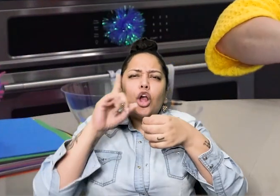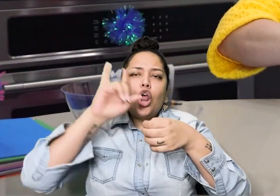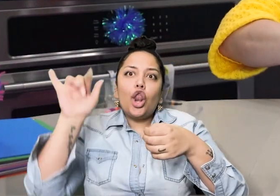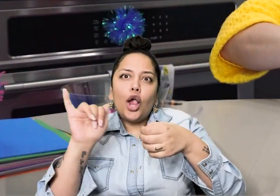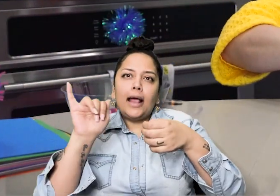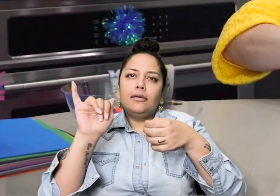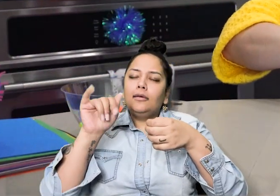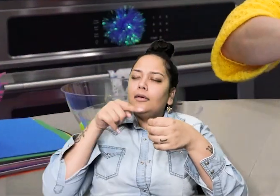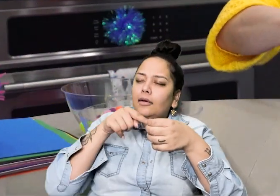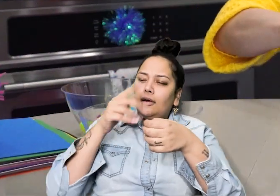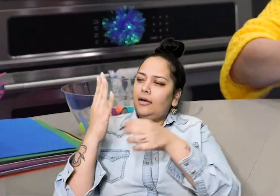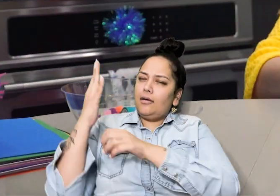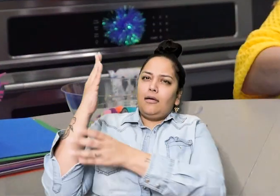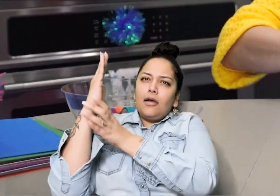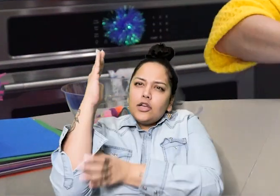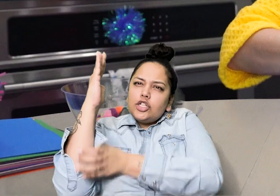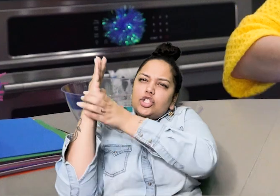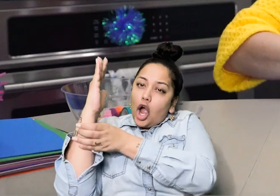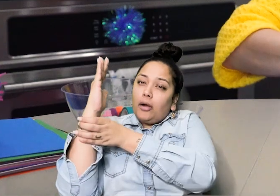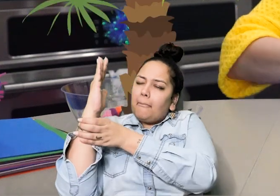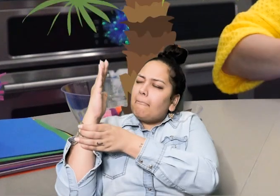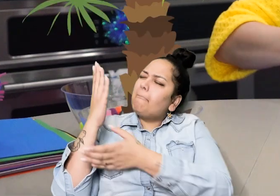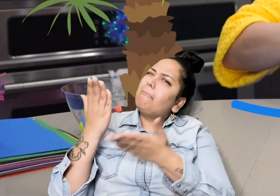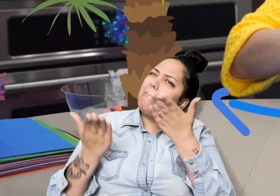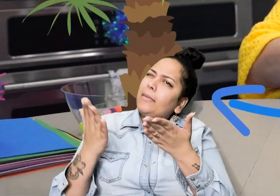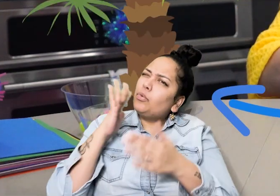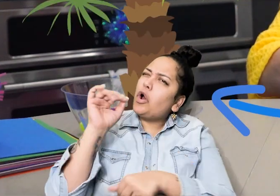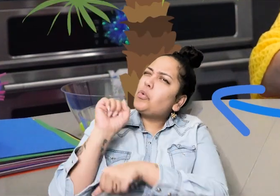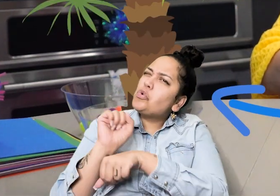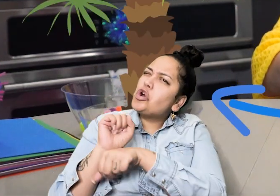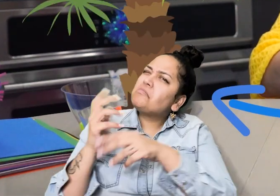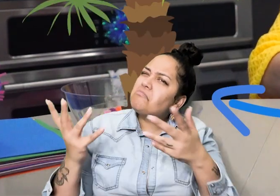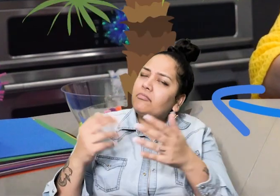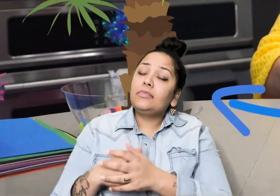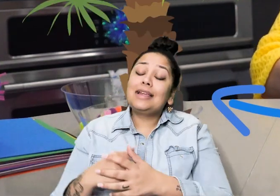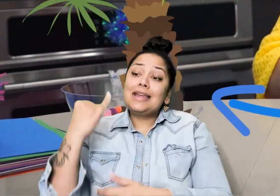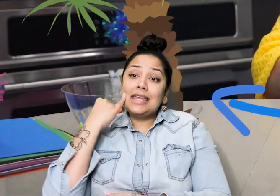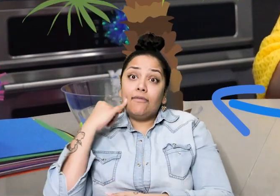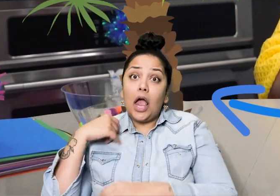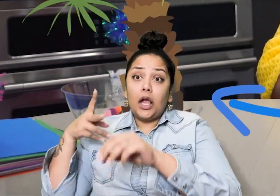them on top of each other and make them kind of look like that palm tree trunk. Maybe it'll work.